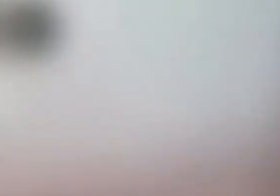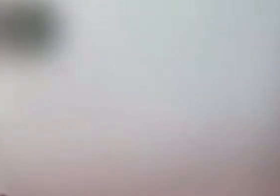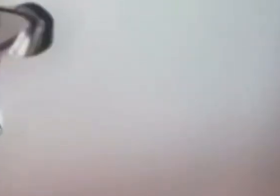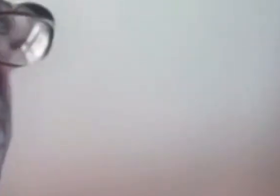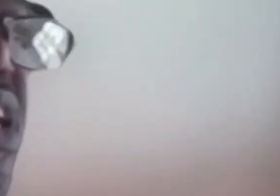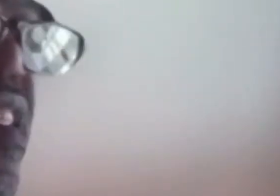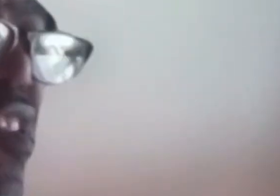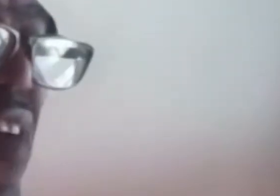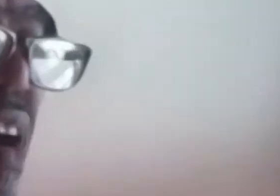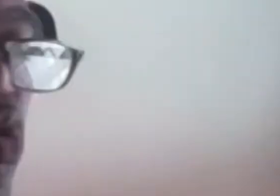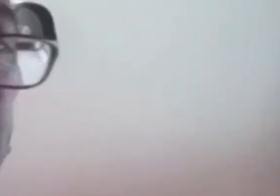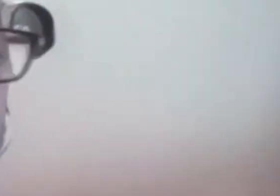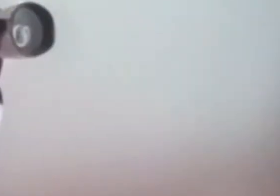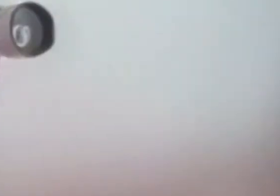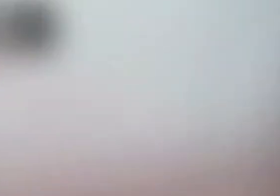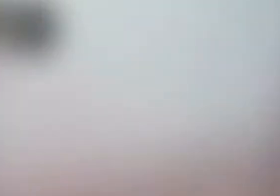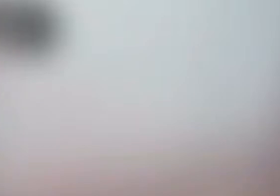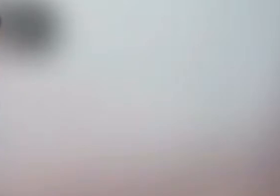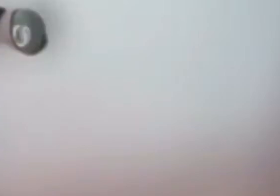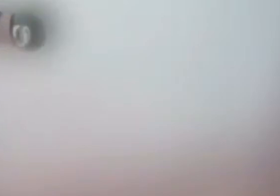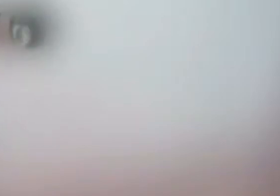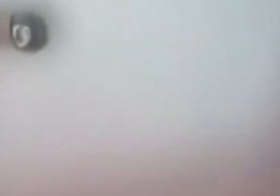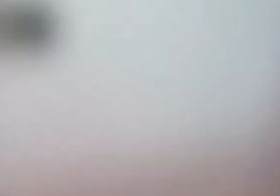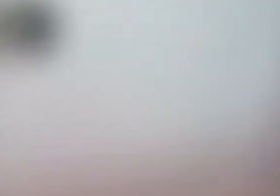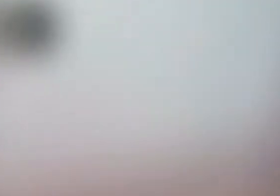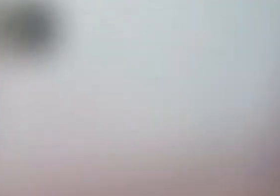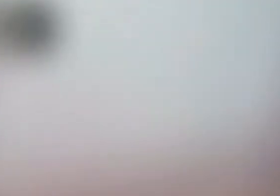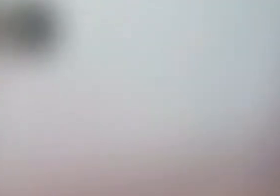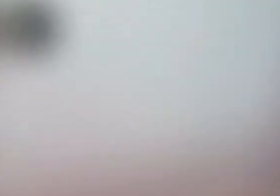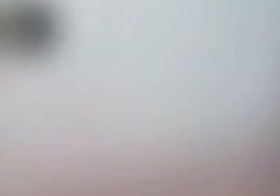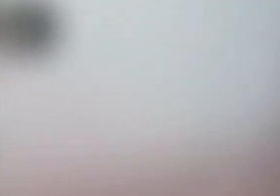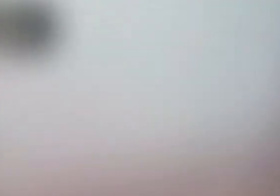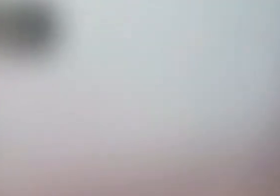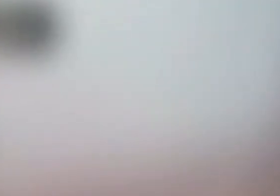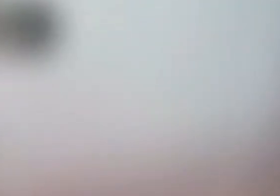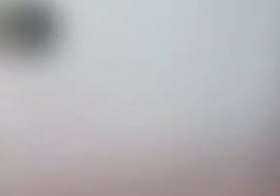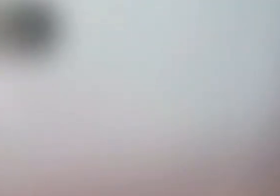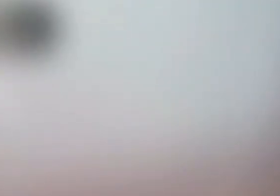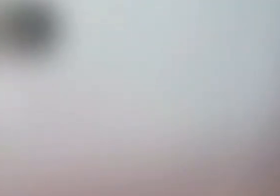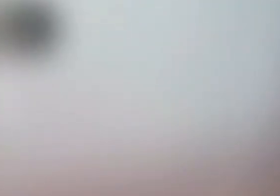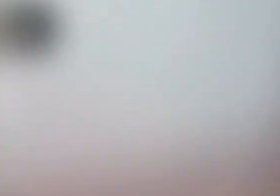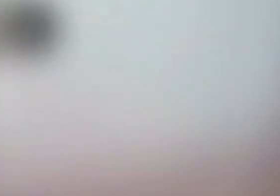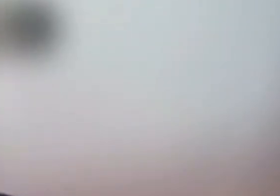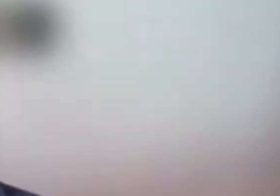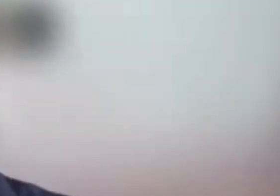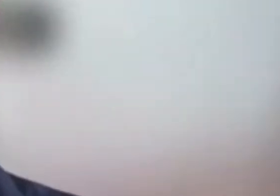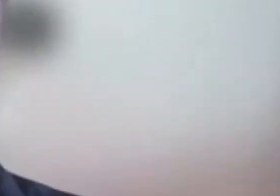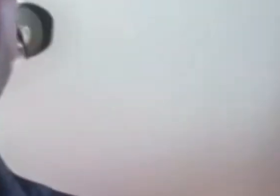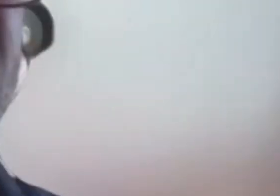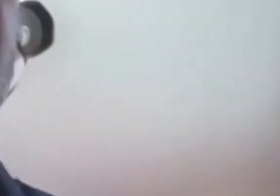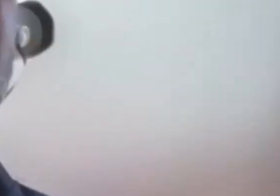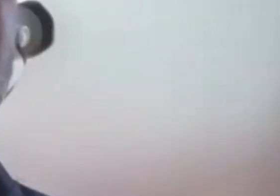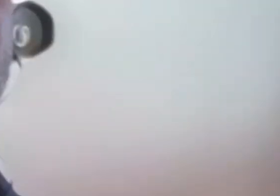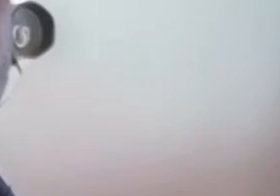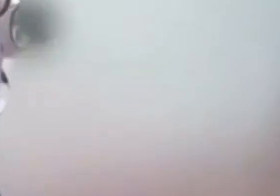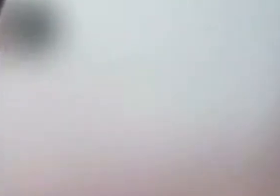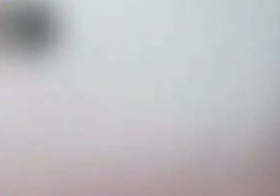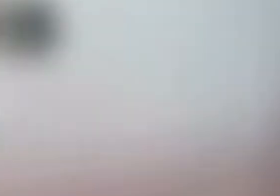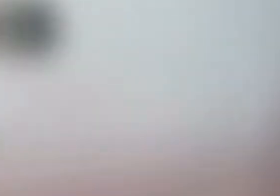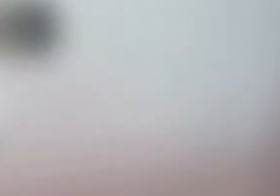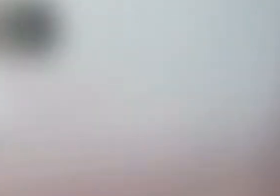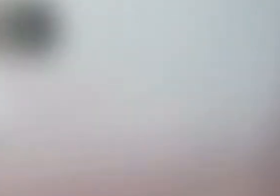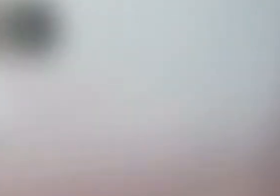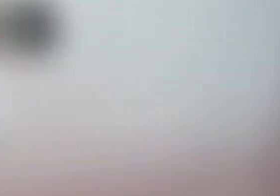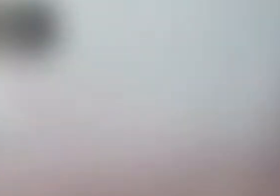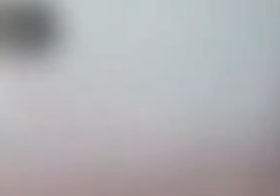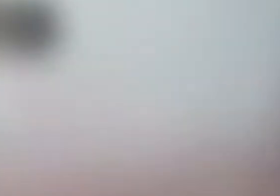I don't normally interact with Johnny, but I interacted with Johnny yesterday,